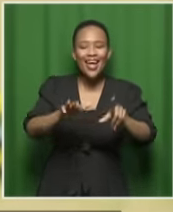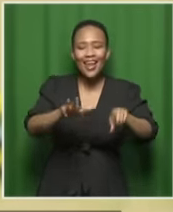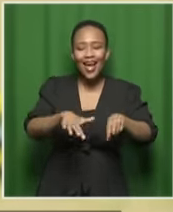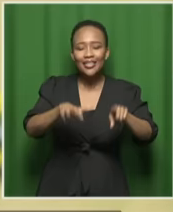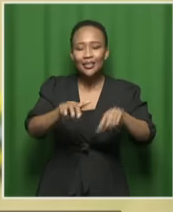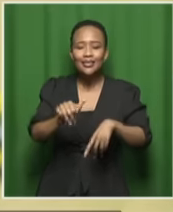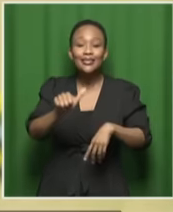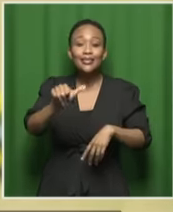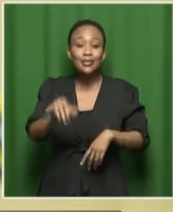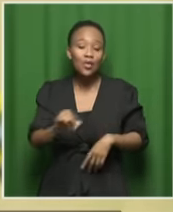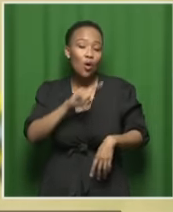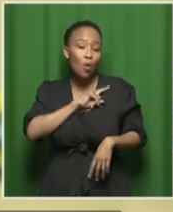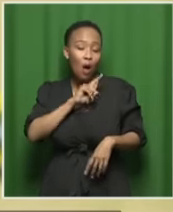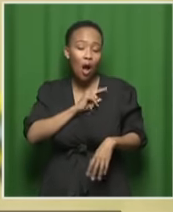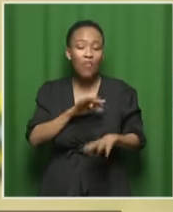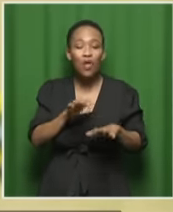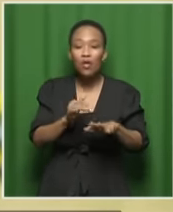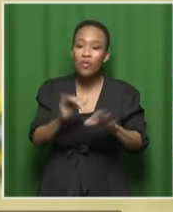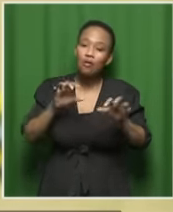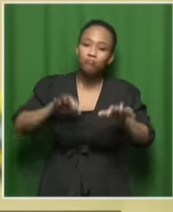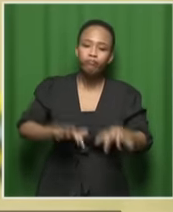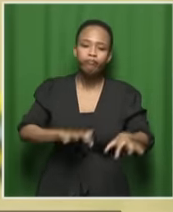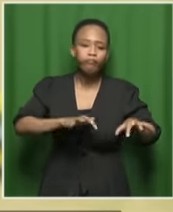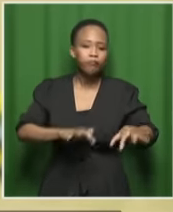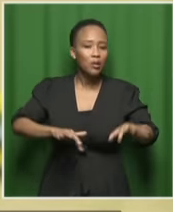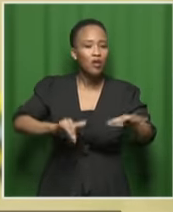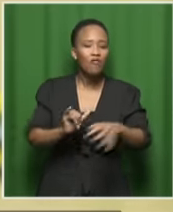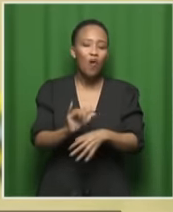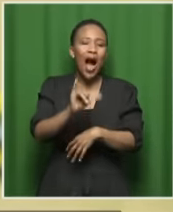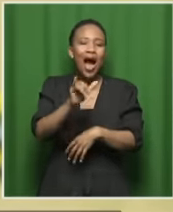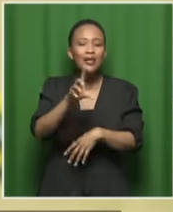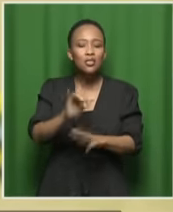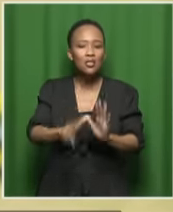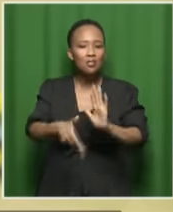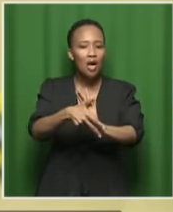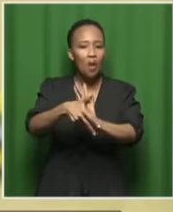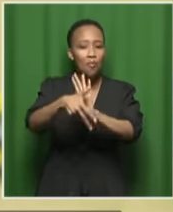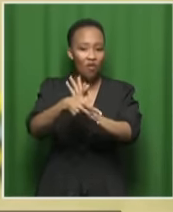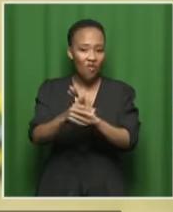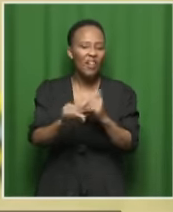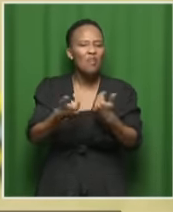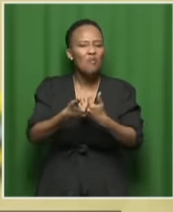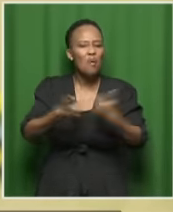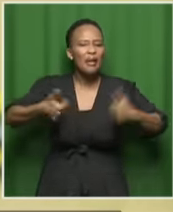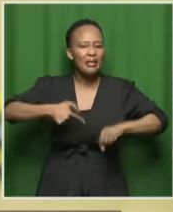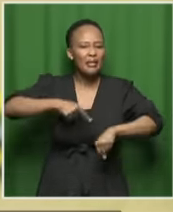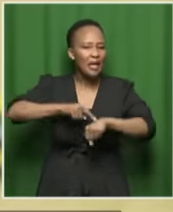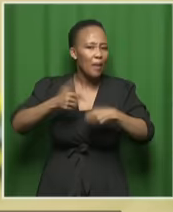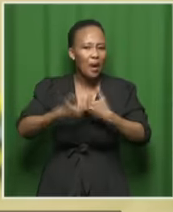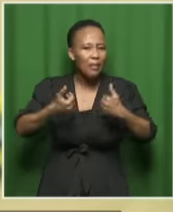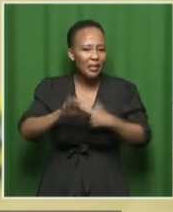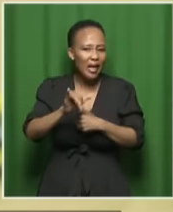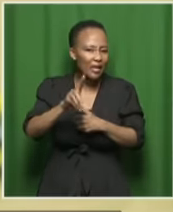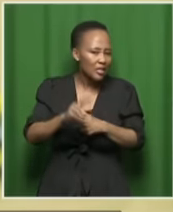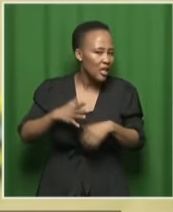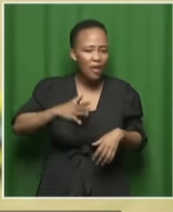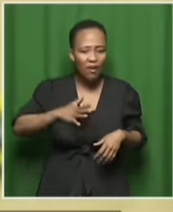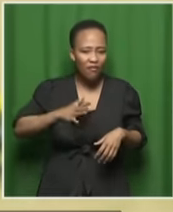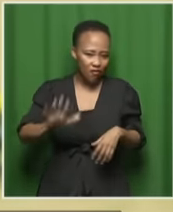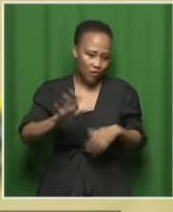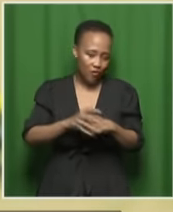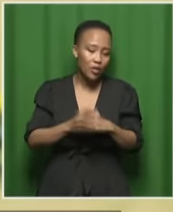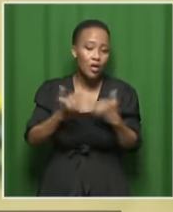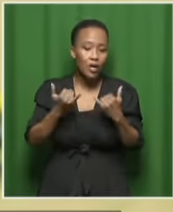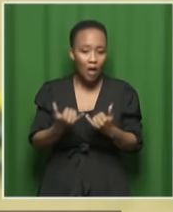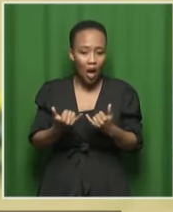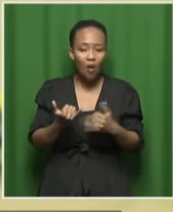the unjust pass laws of the apartheid regime, and those subsequently who passed away the following days after